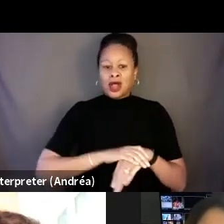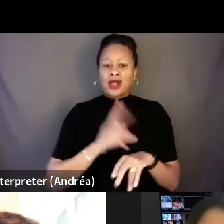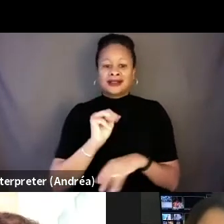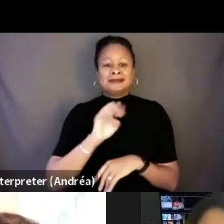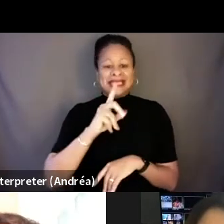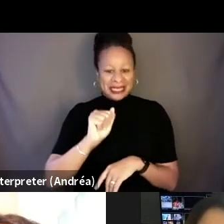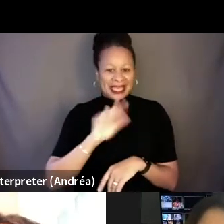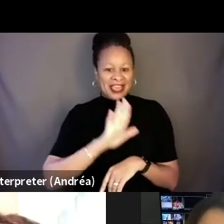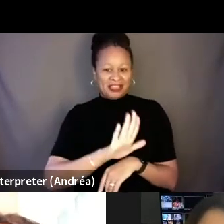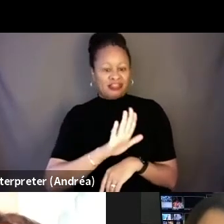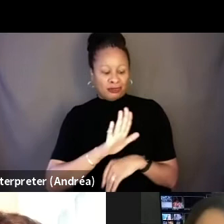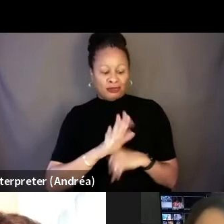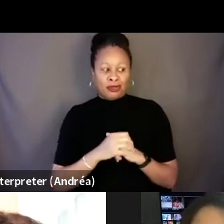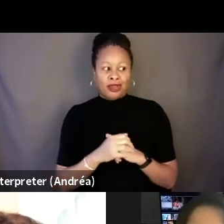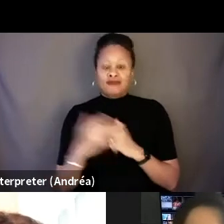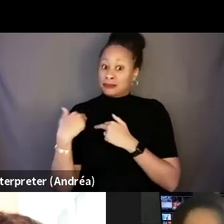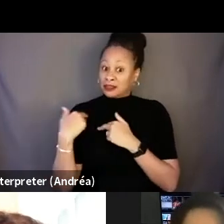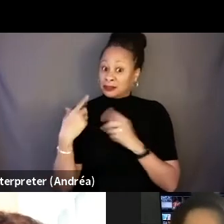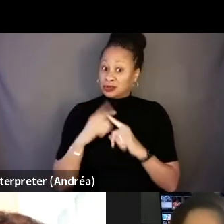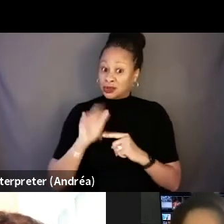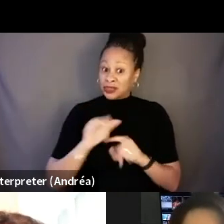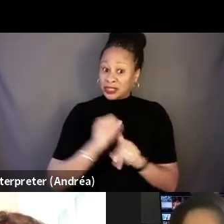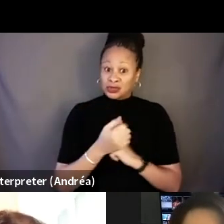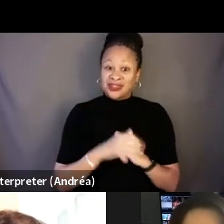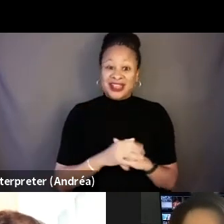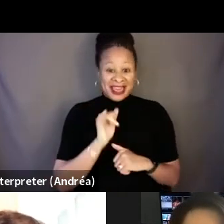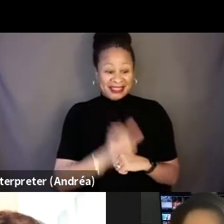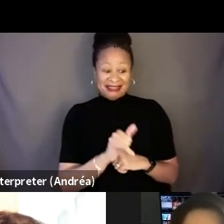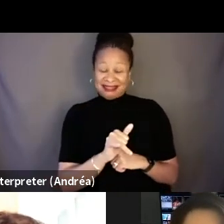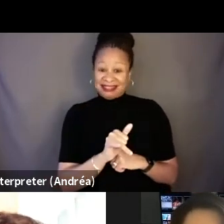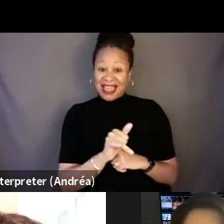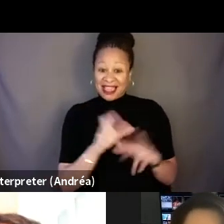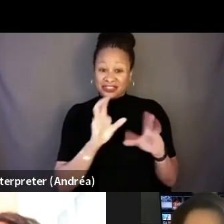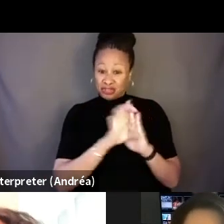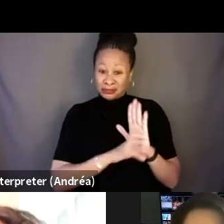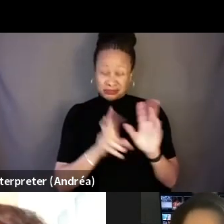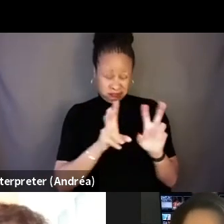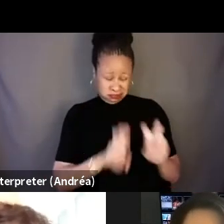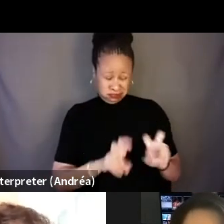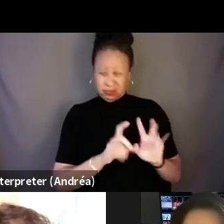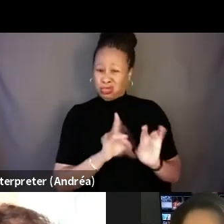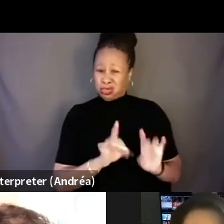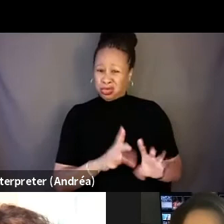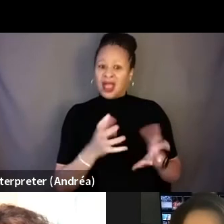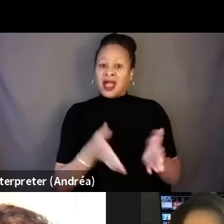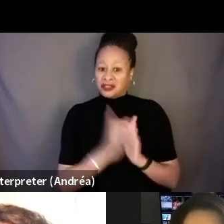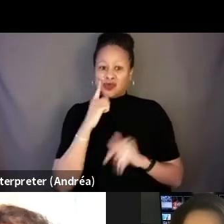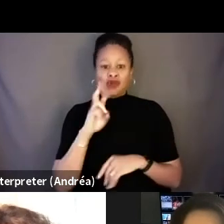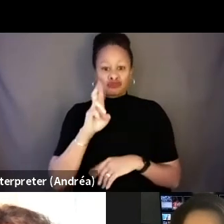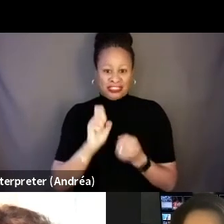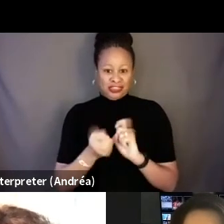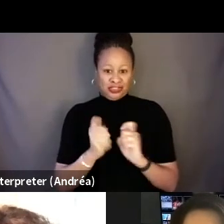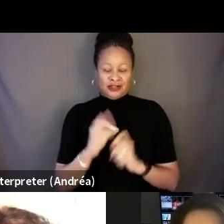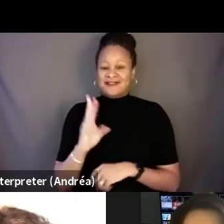media. And it was pretty damning, pretty scathing. It called for a readjustment of the